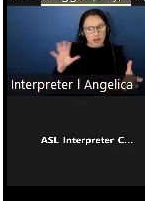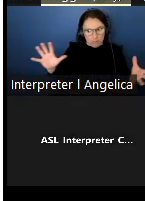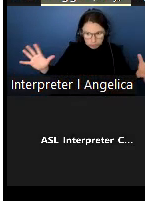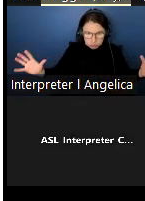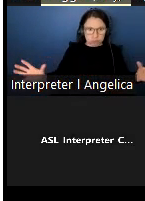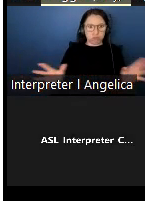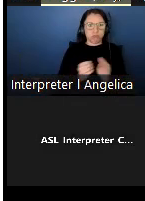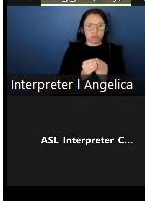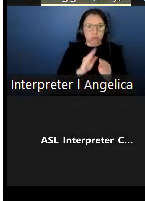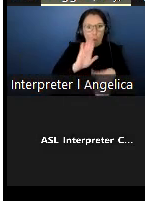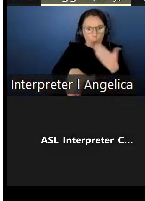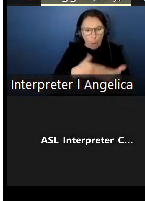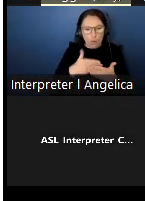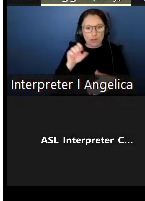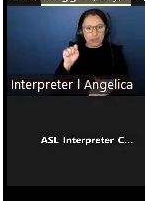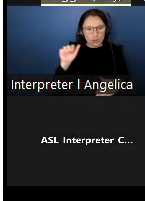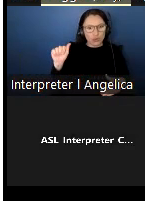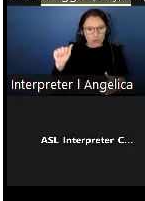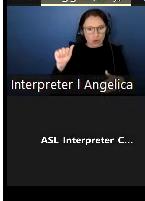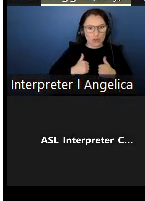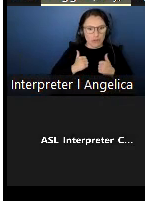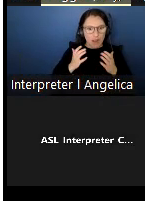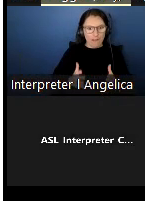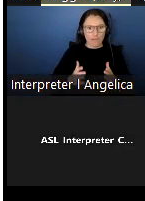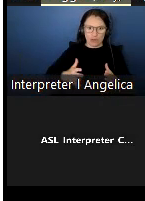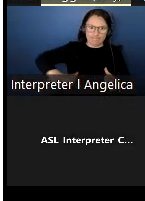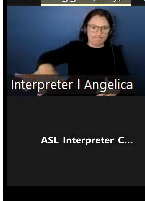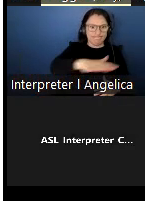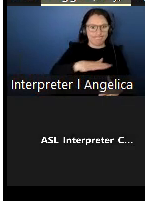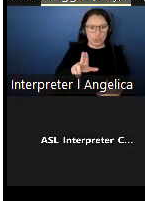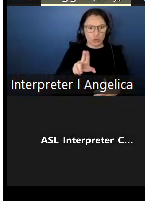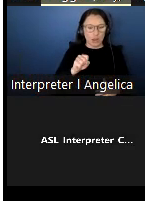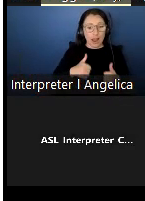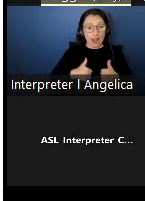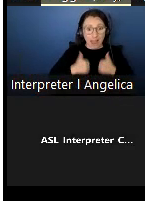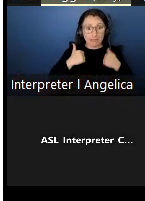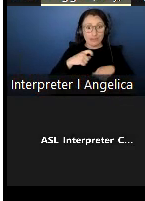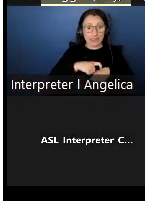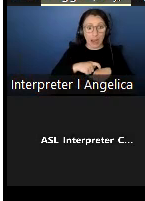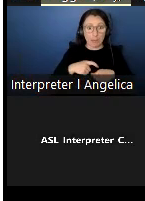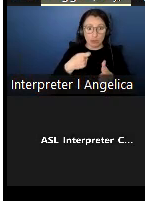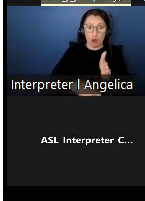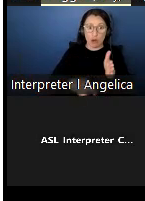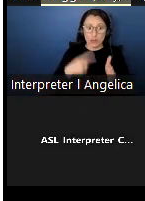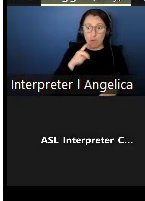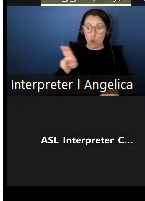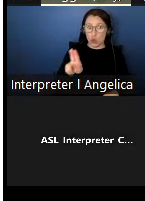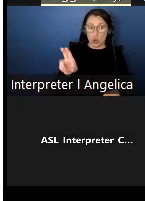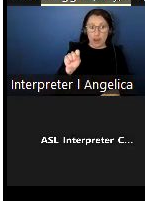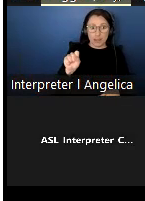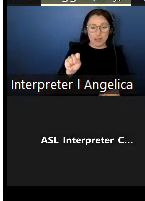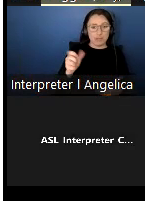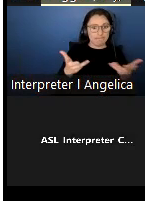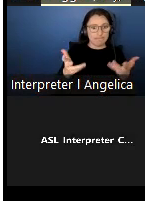assault in the United States, the lifetime cost for our society, for like the United States, for our country, is